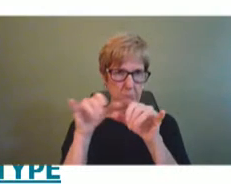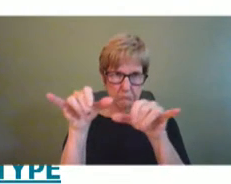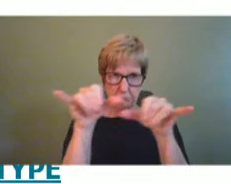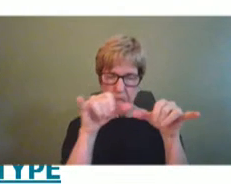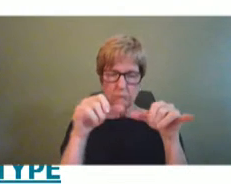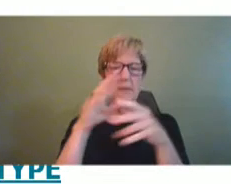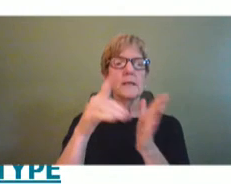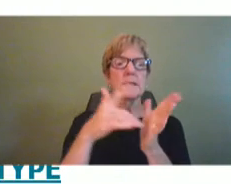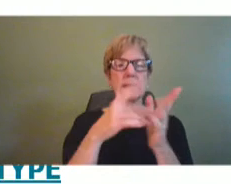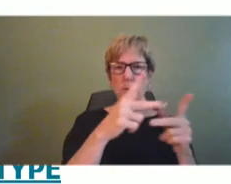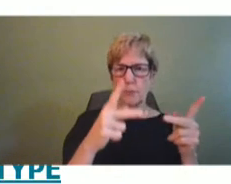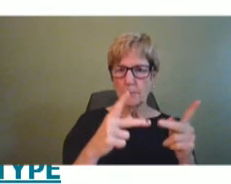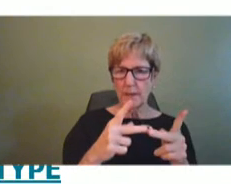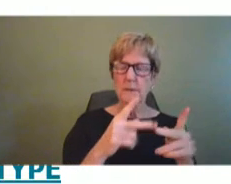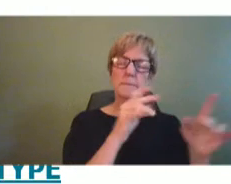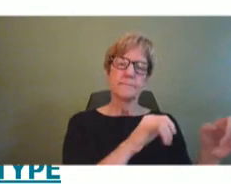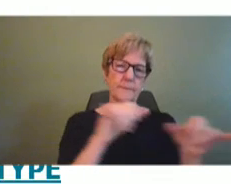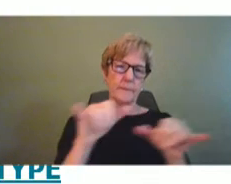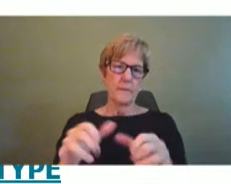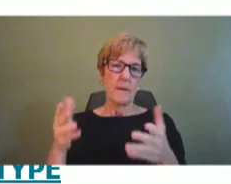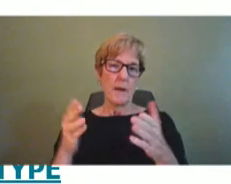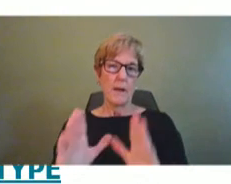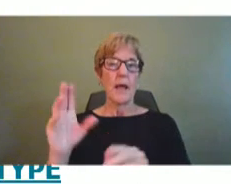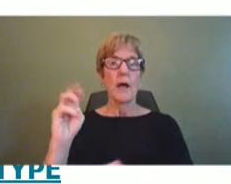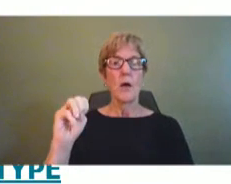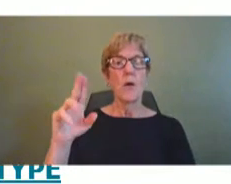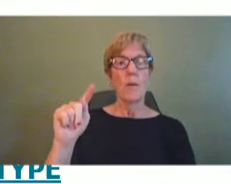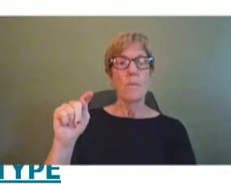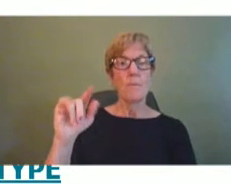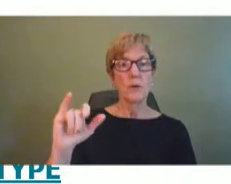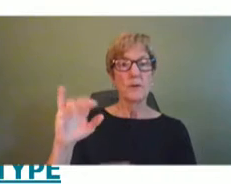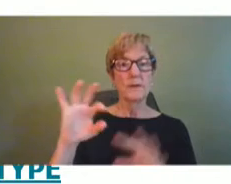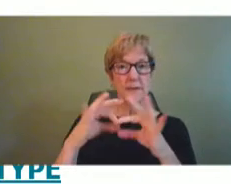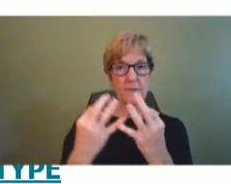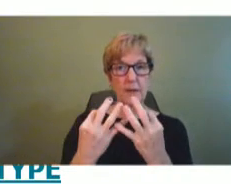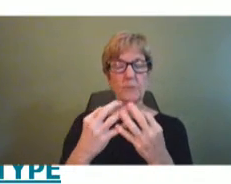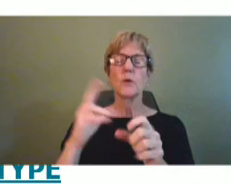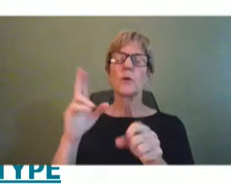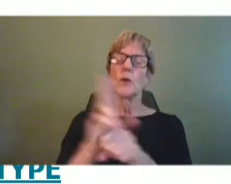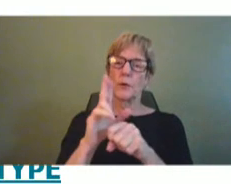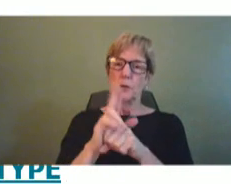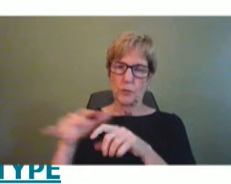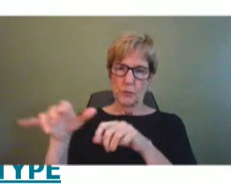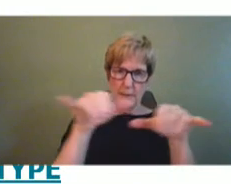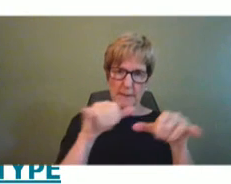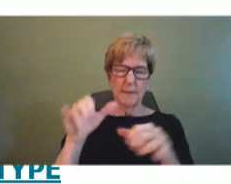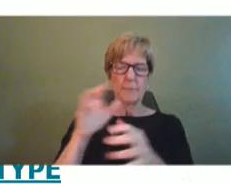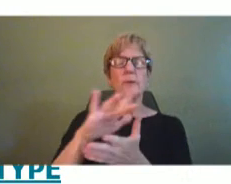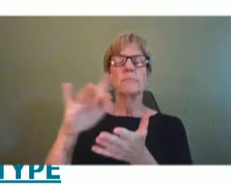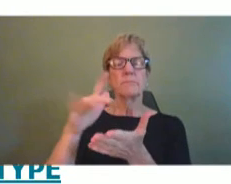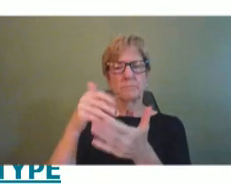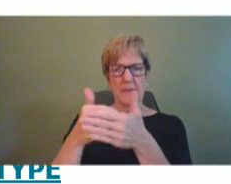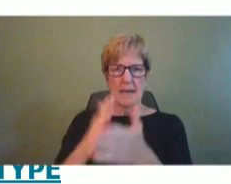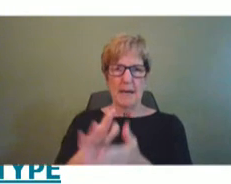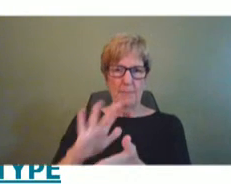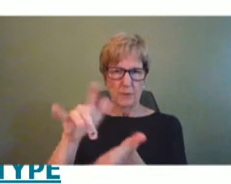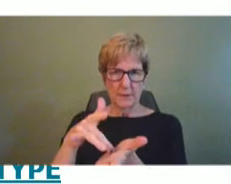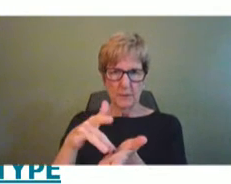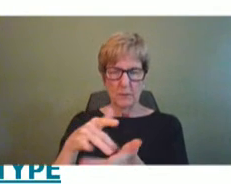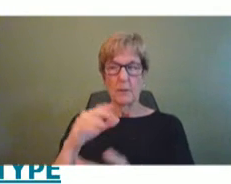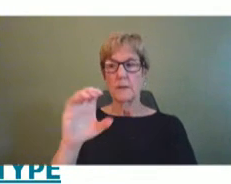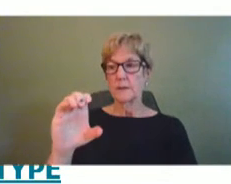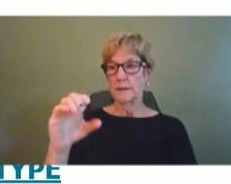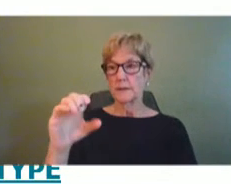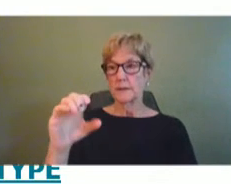similarly we would allow multif family using the standards of Neighborhood Center if you have CG or CR